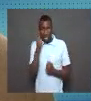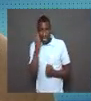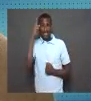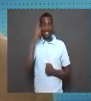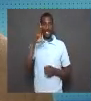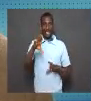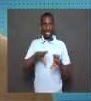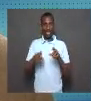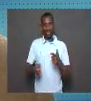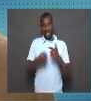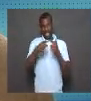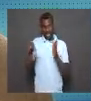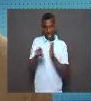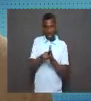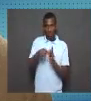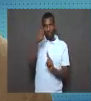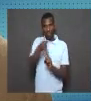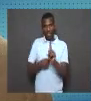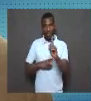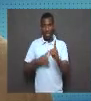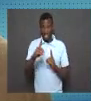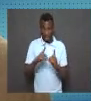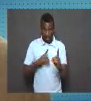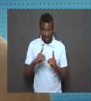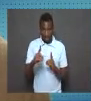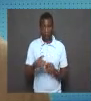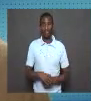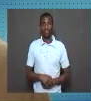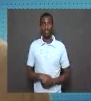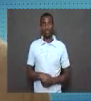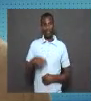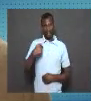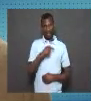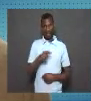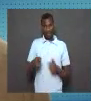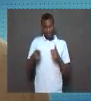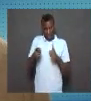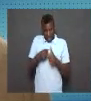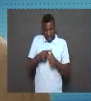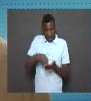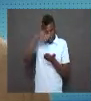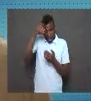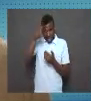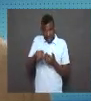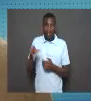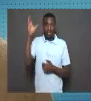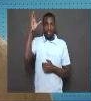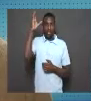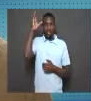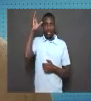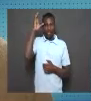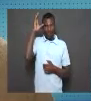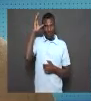To understand the second law of thermodynamics, we must first learn